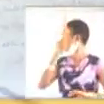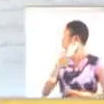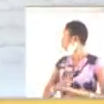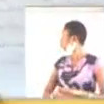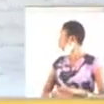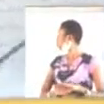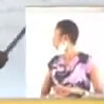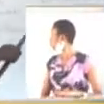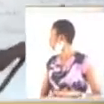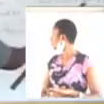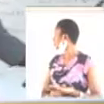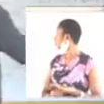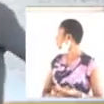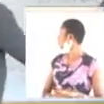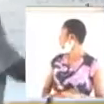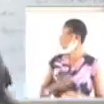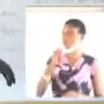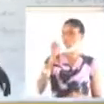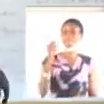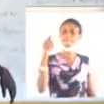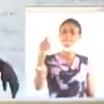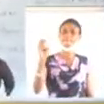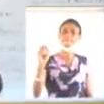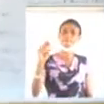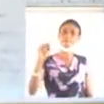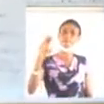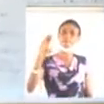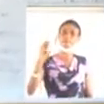have National Drug Law Enforcement Agency,